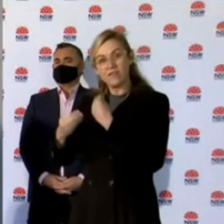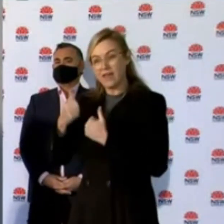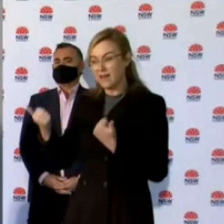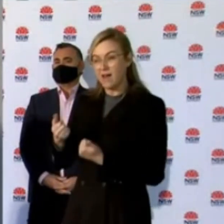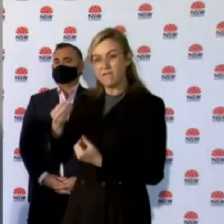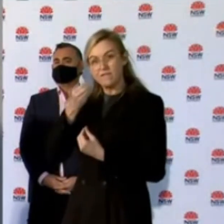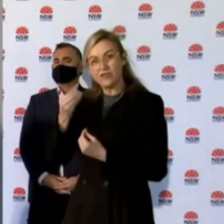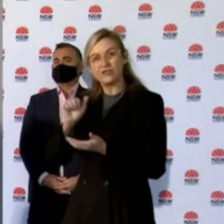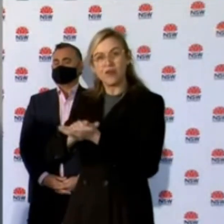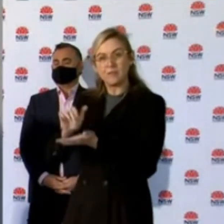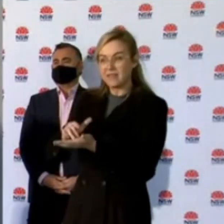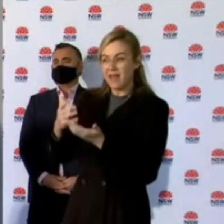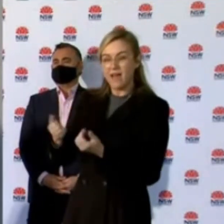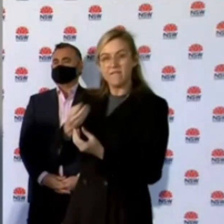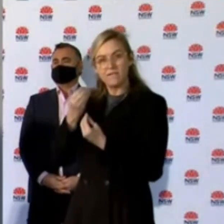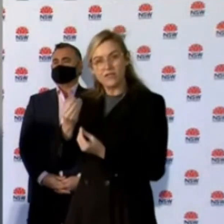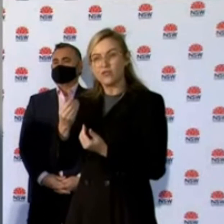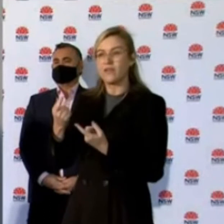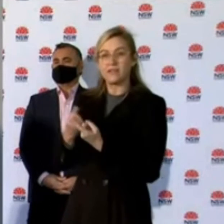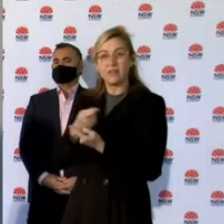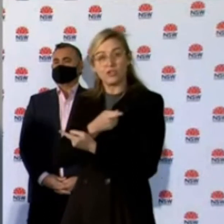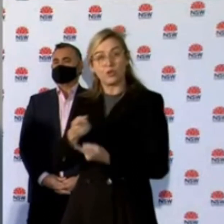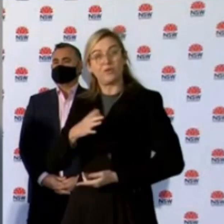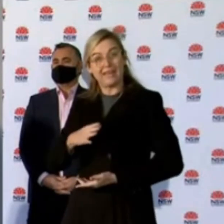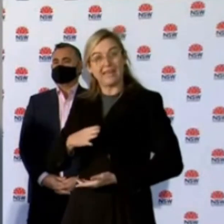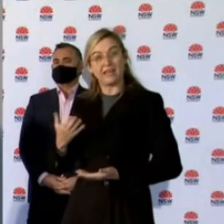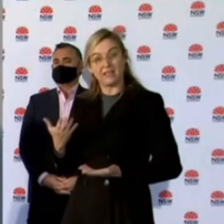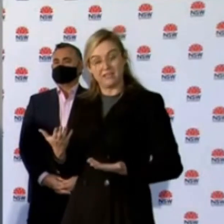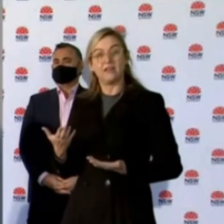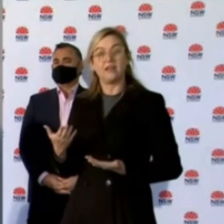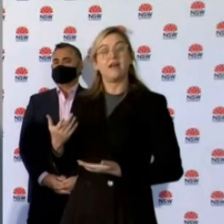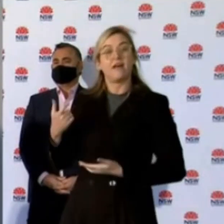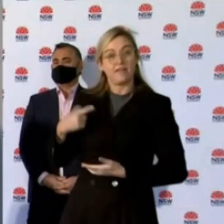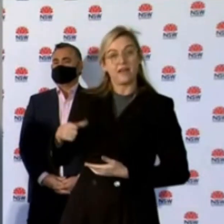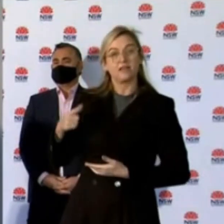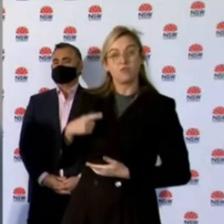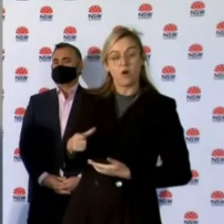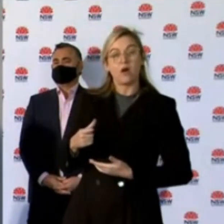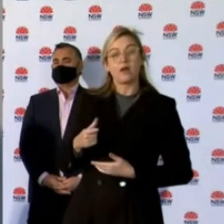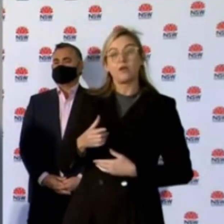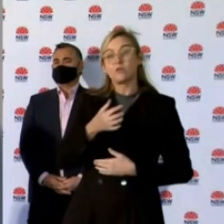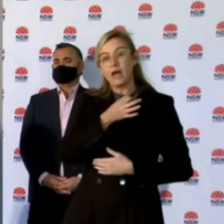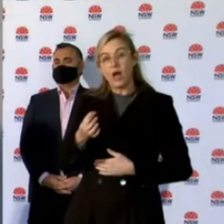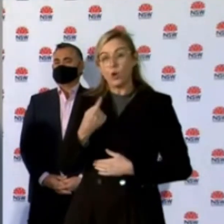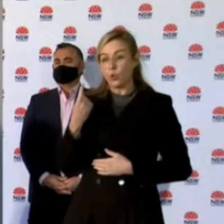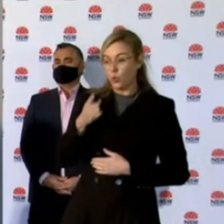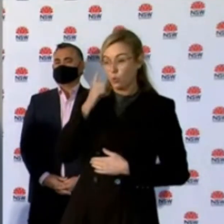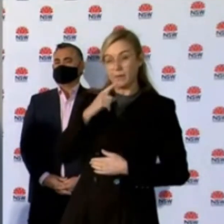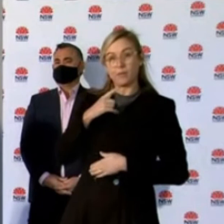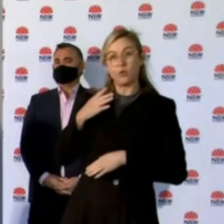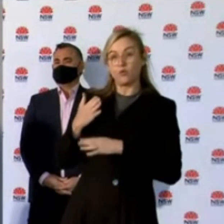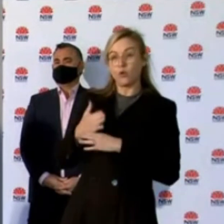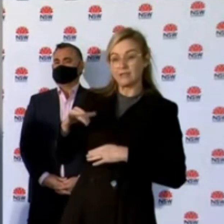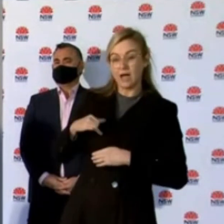chains, there's food supply, all those things that keep us going. And that's why we are asking workers in particular who are coming